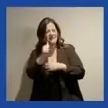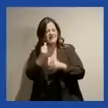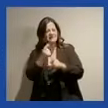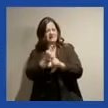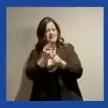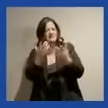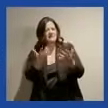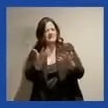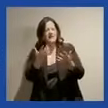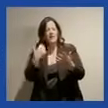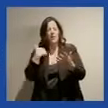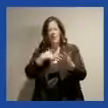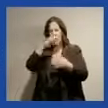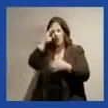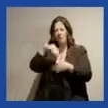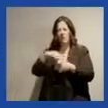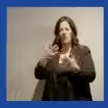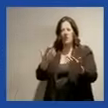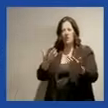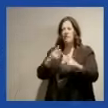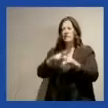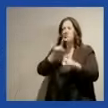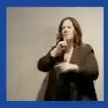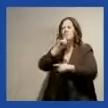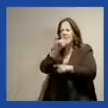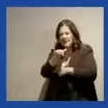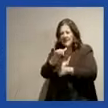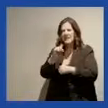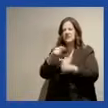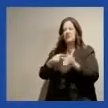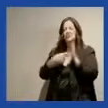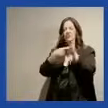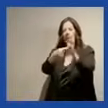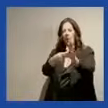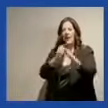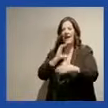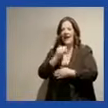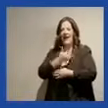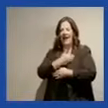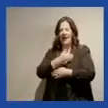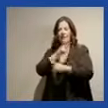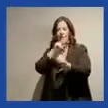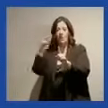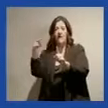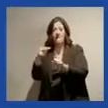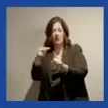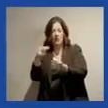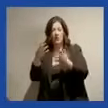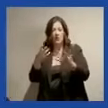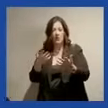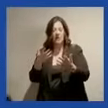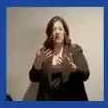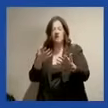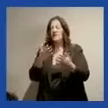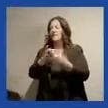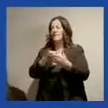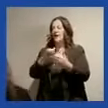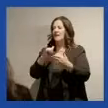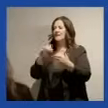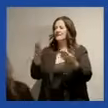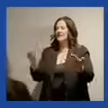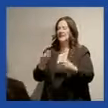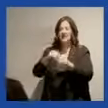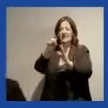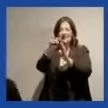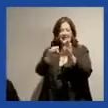enlivening. But to really express our point of view in a way that sort of saturates in a state